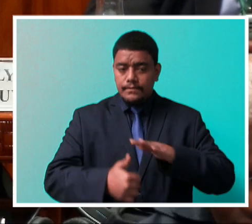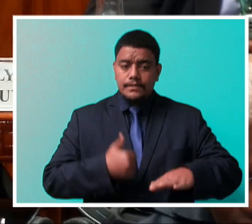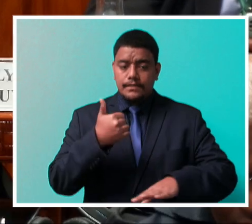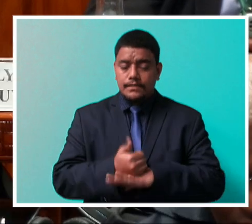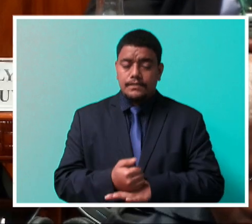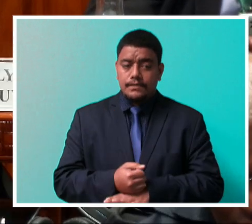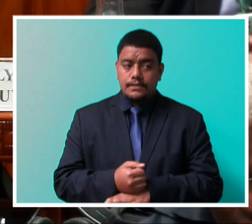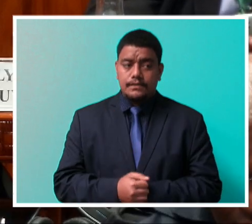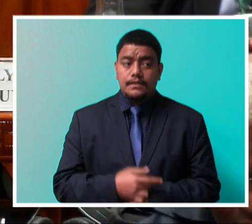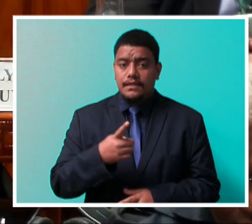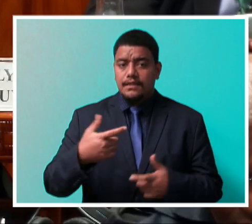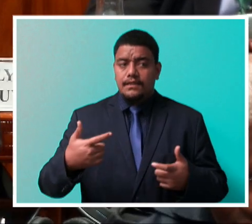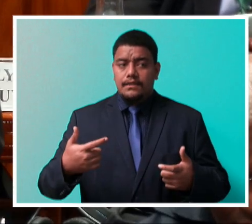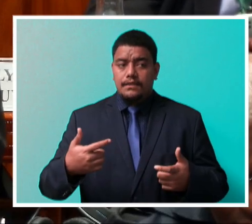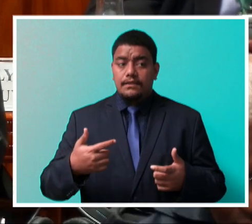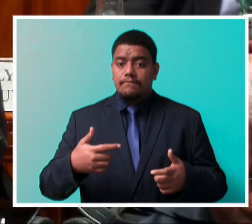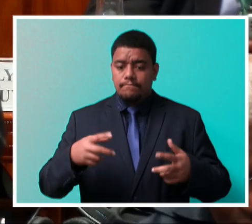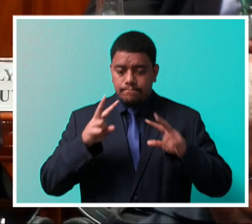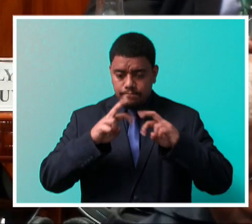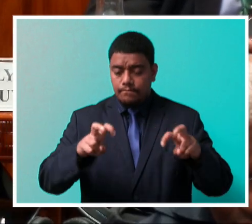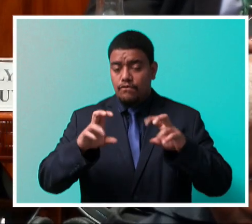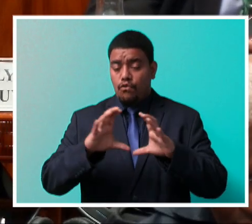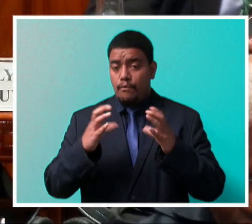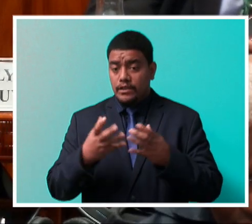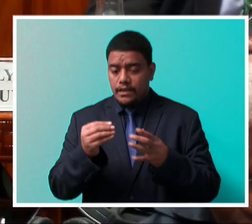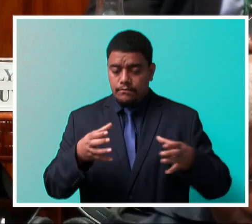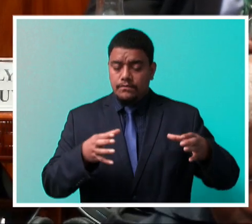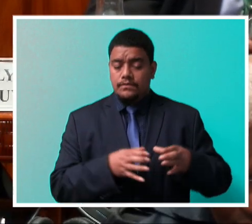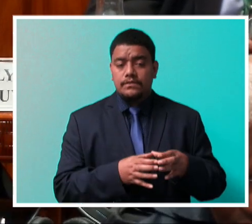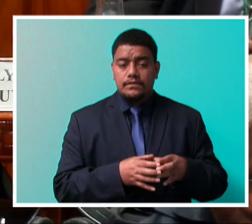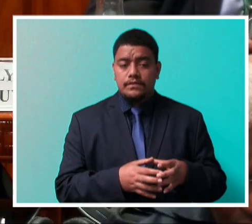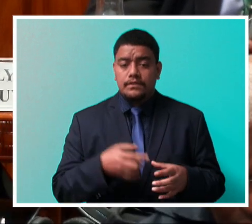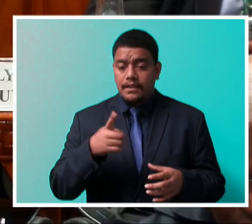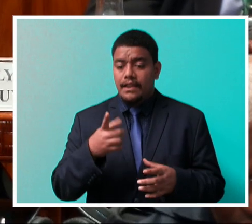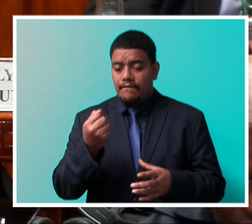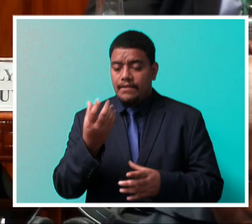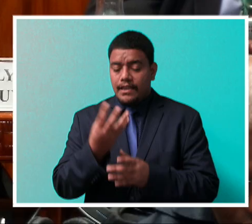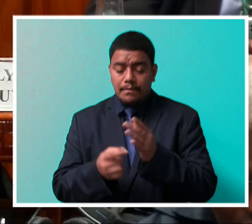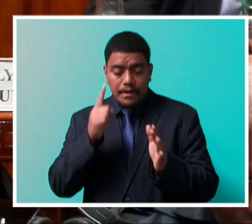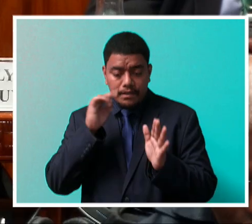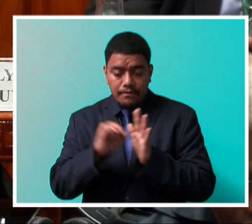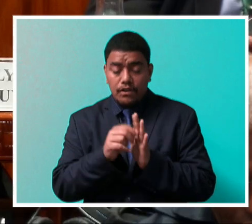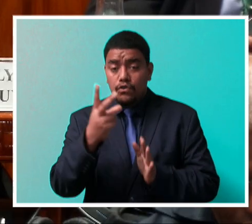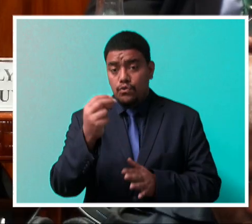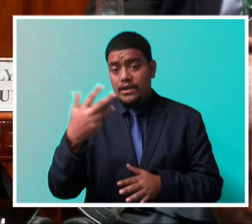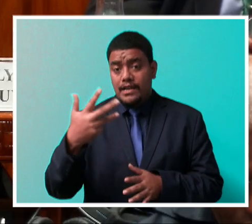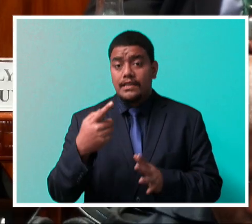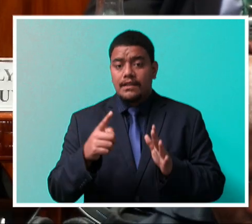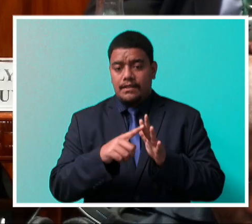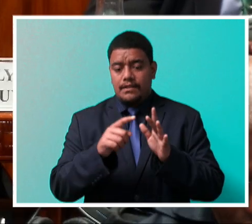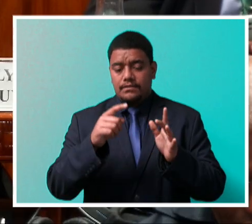independent accident investigation commission directly addressing a specific gap identified in the 2019 ICAO